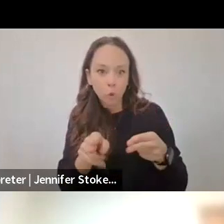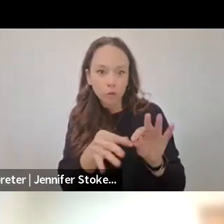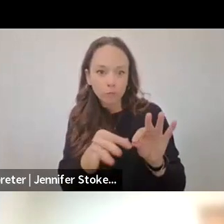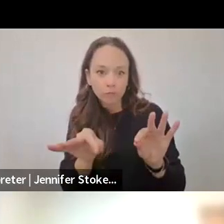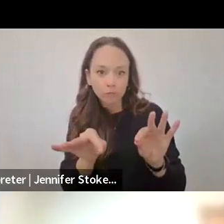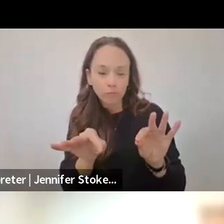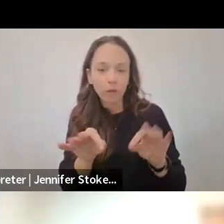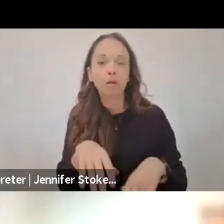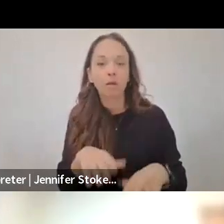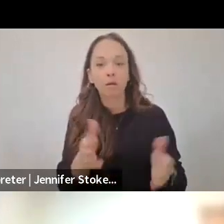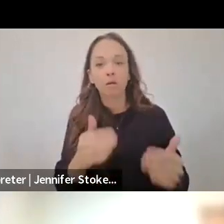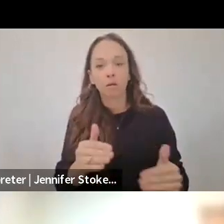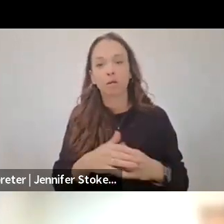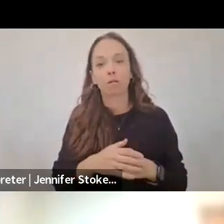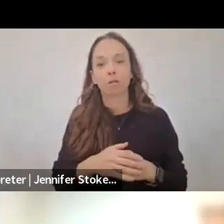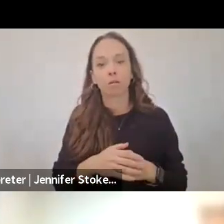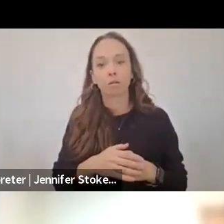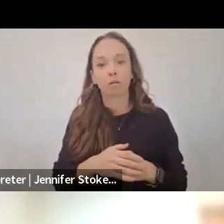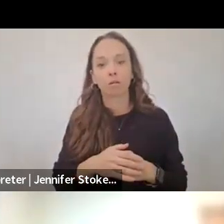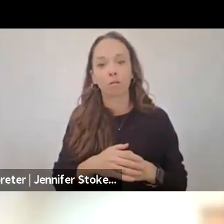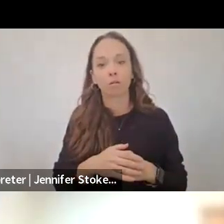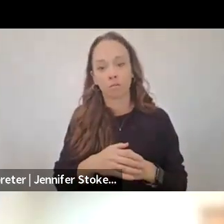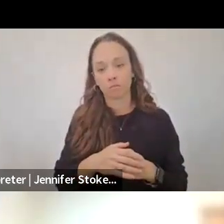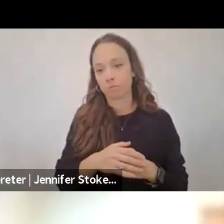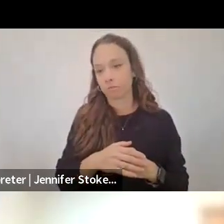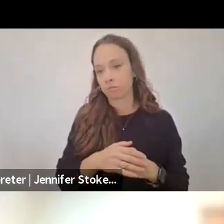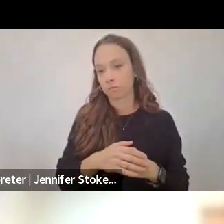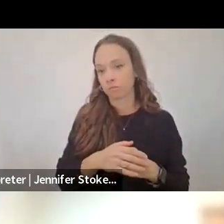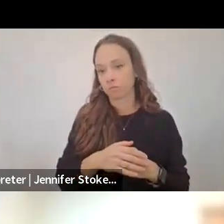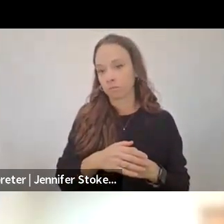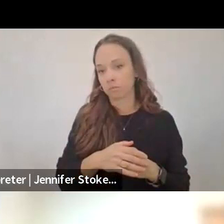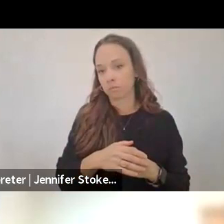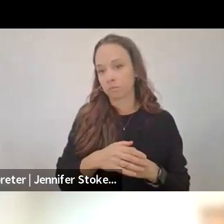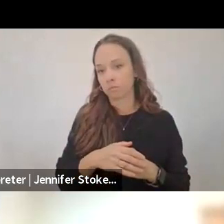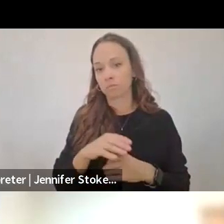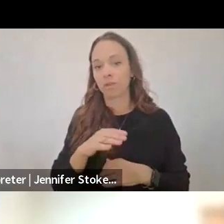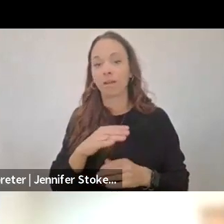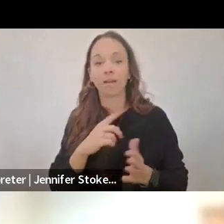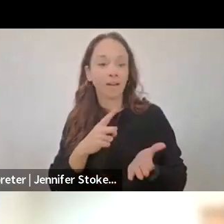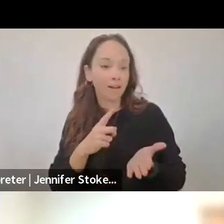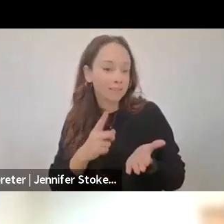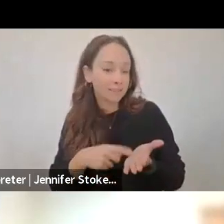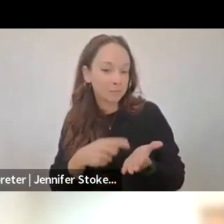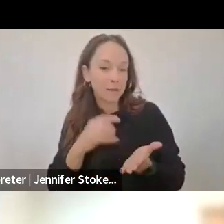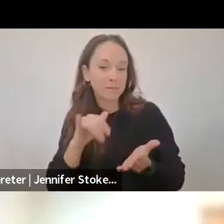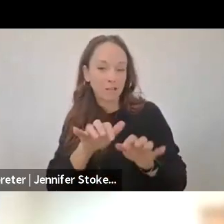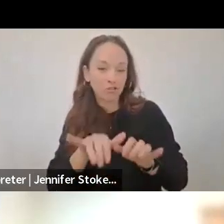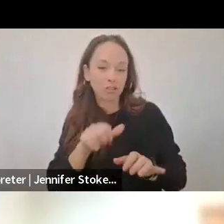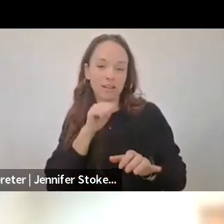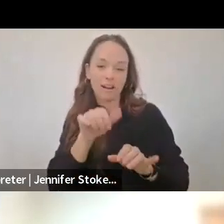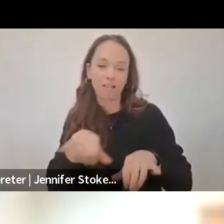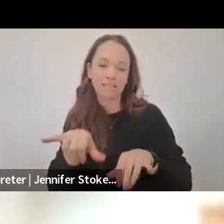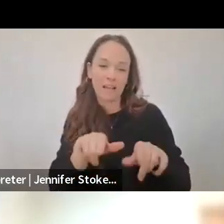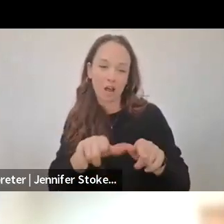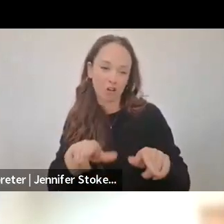it's to top it off and they're not in standard language because everyone just is writing whatever they think at the moment. So we need to make sure